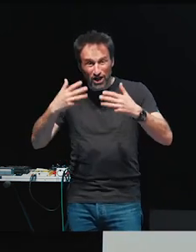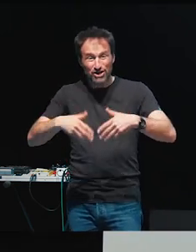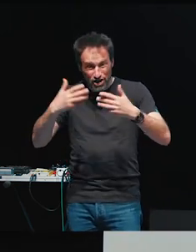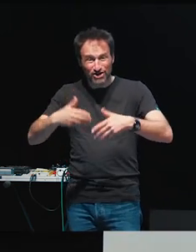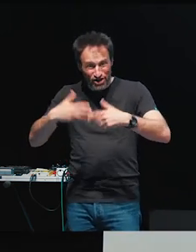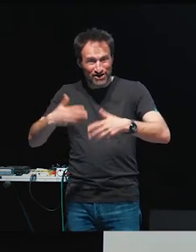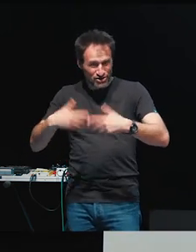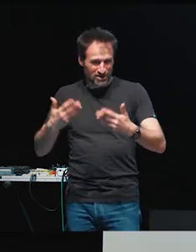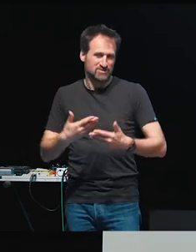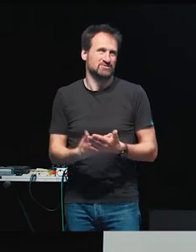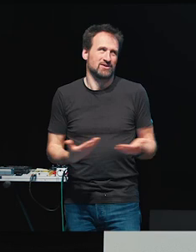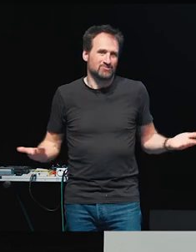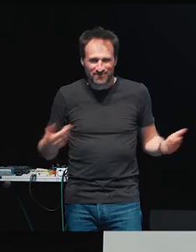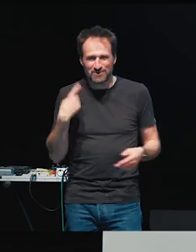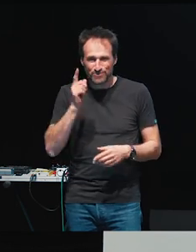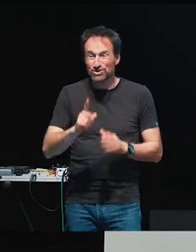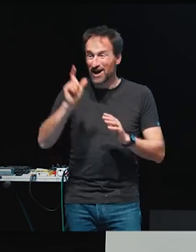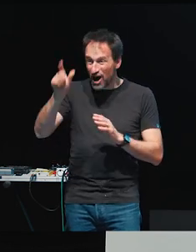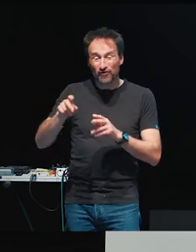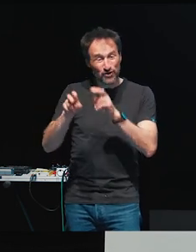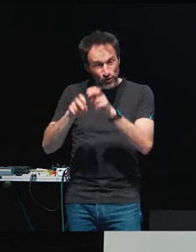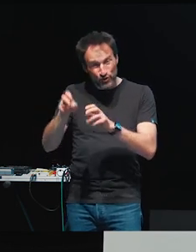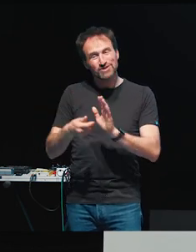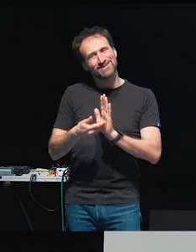everything as a common thing to him or to her.